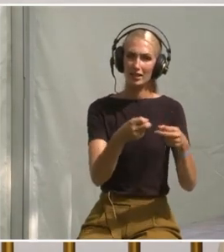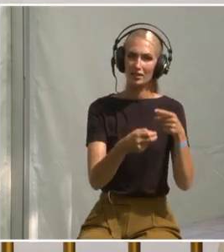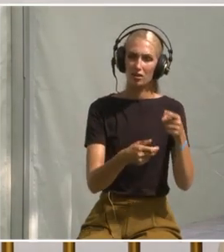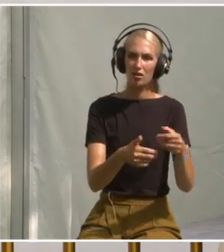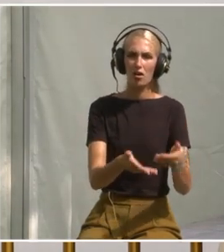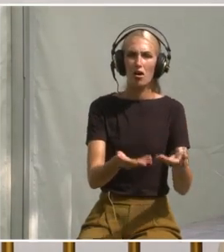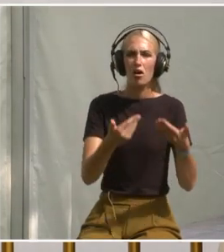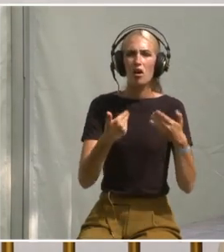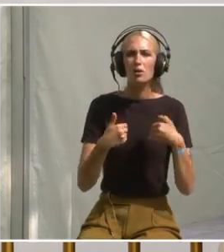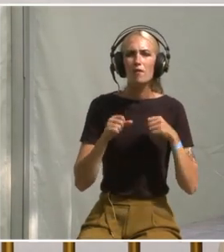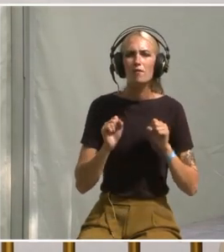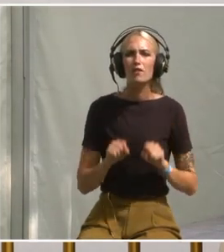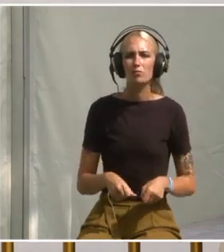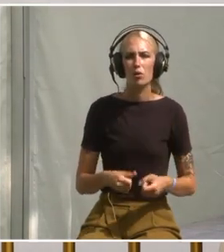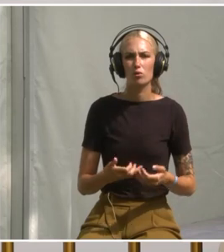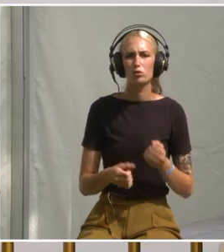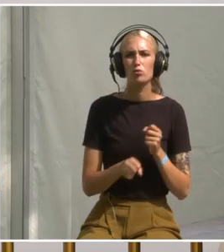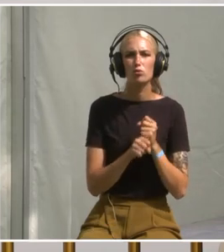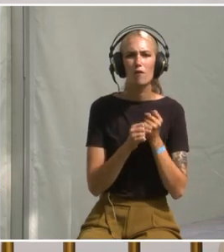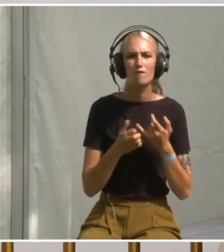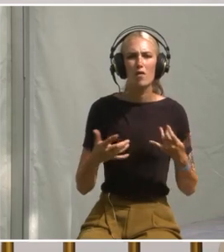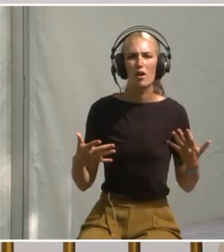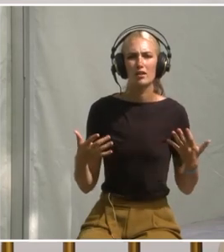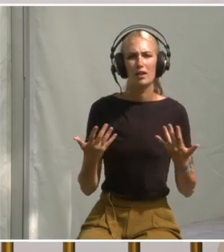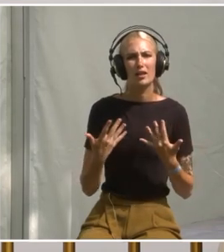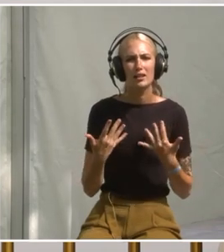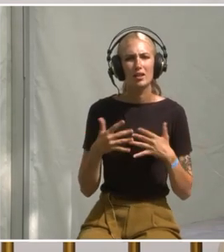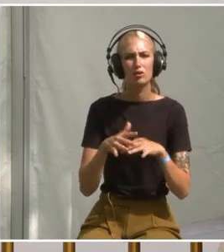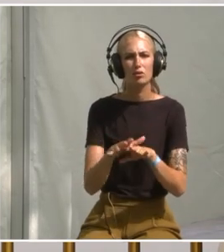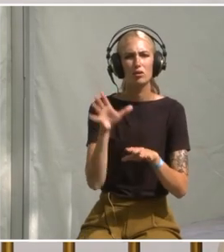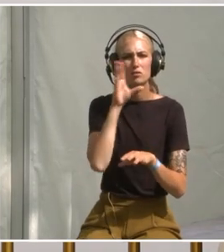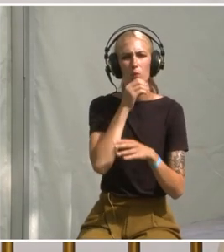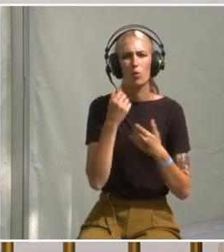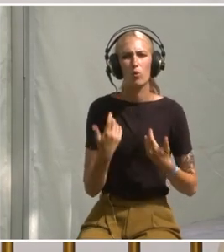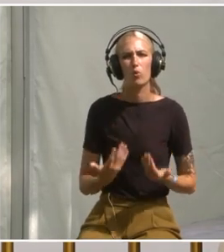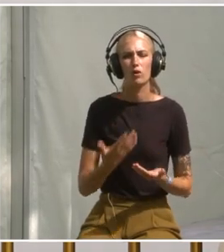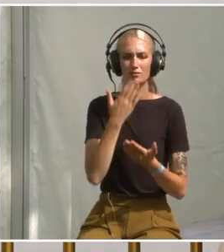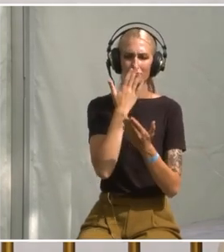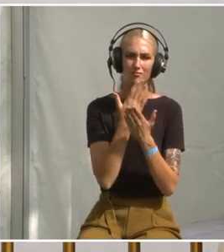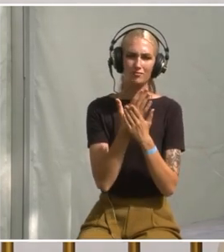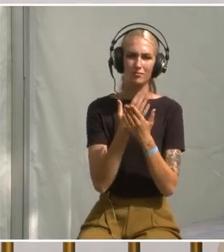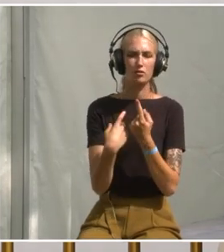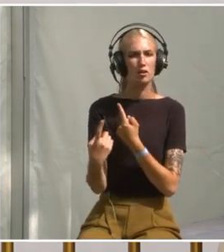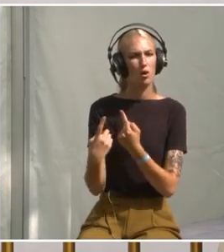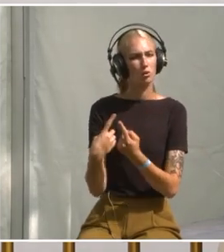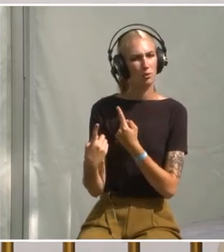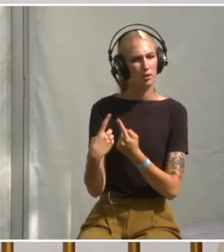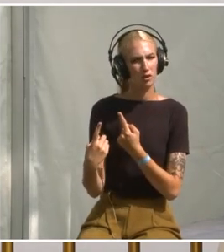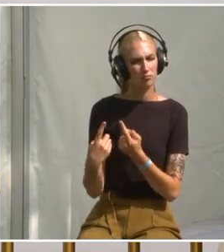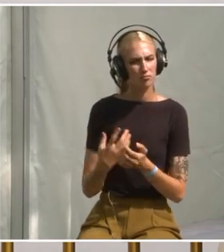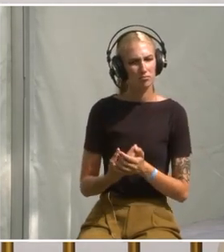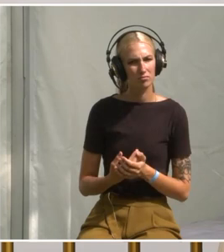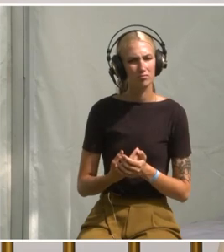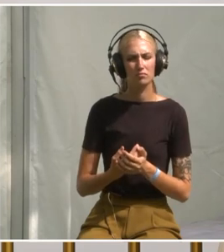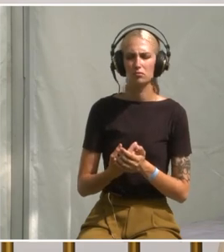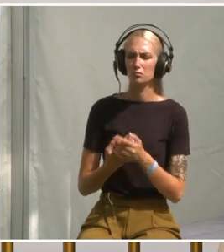possibilities, some tools, how to do it. For example, if we make the counseling, then how we could do it